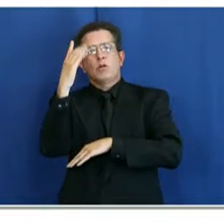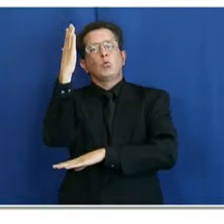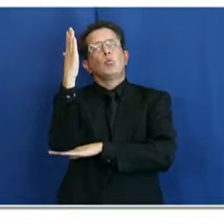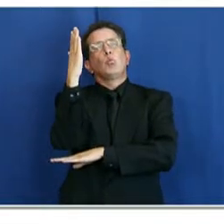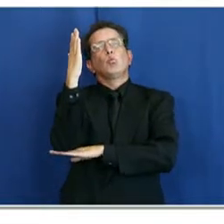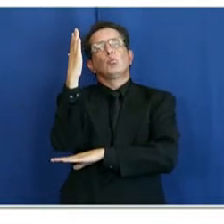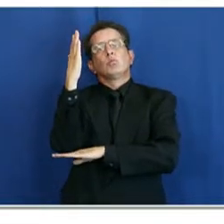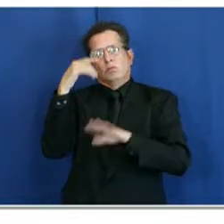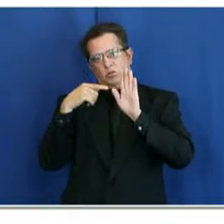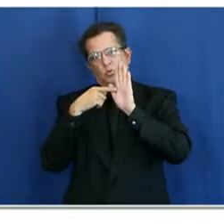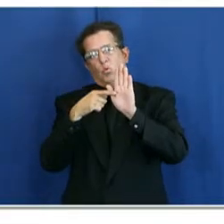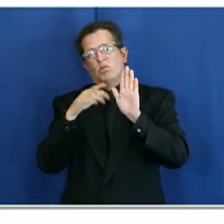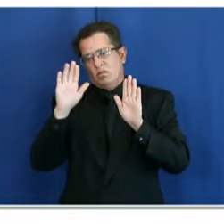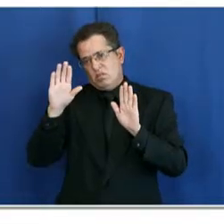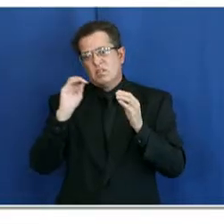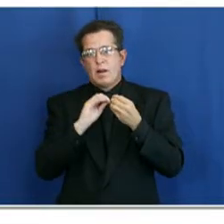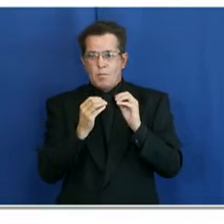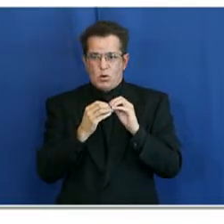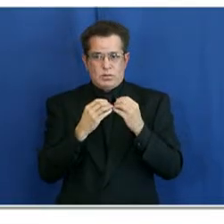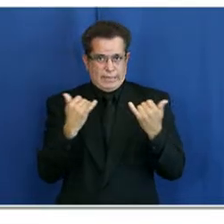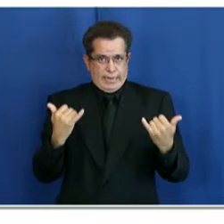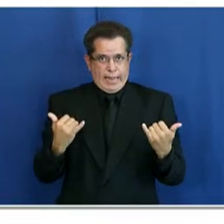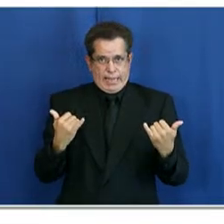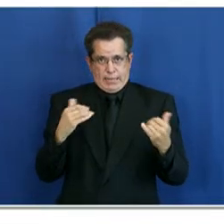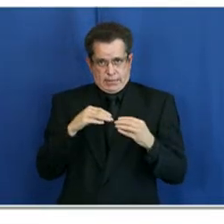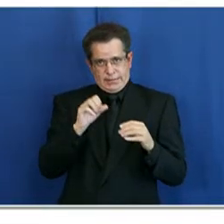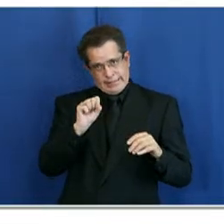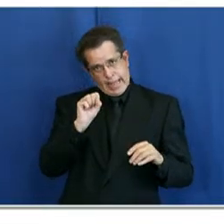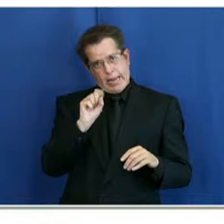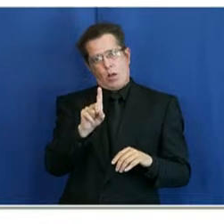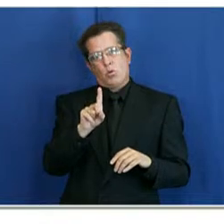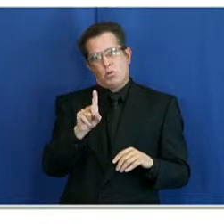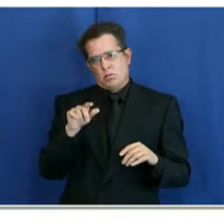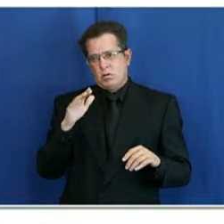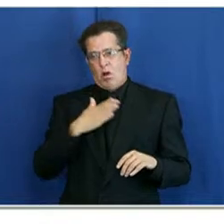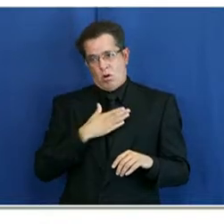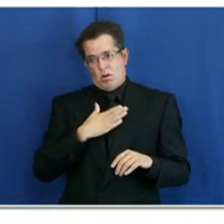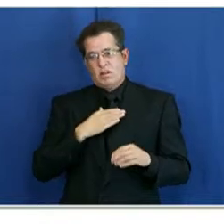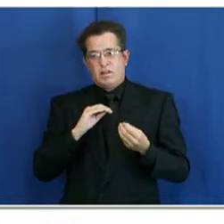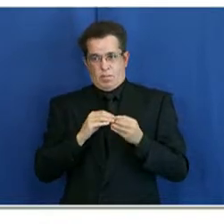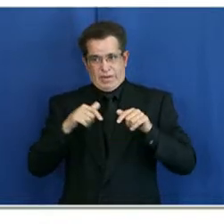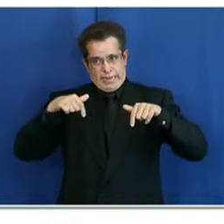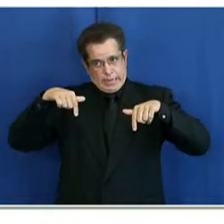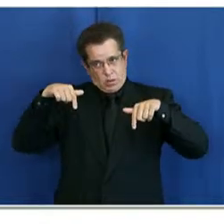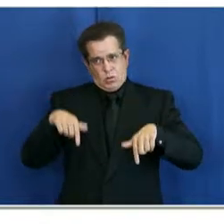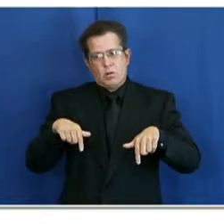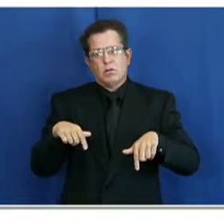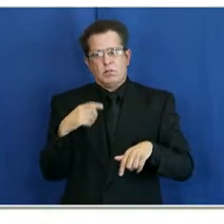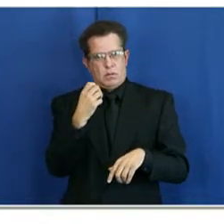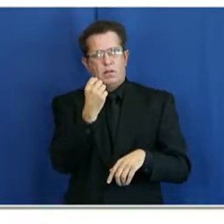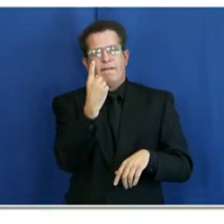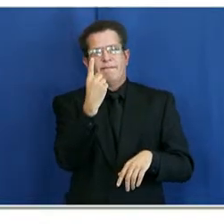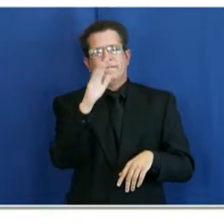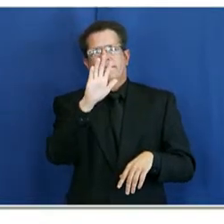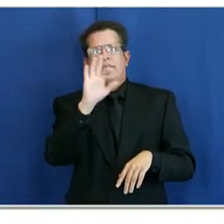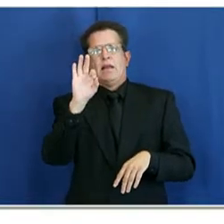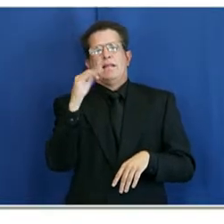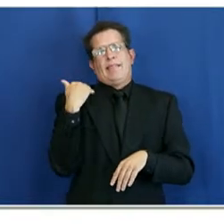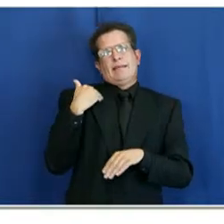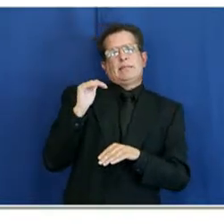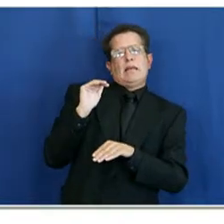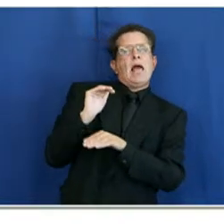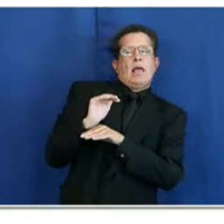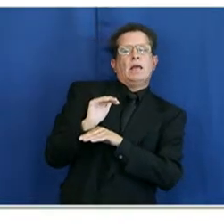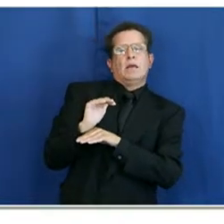noon. Today's local statistics in San Diego County are from reports as of 11:59